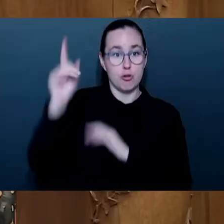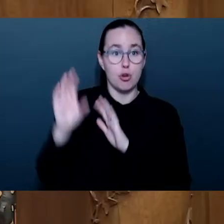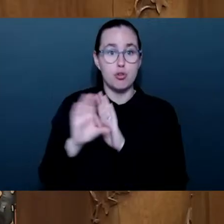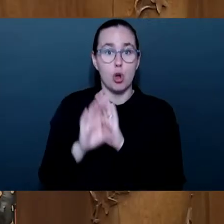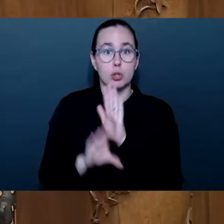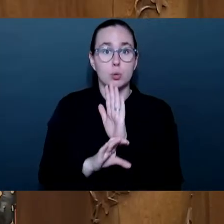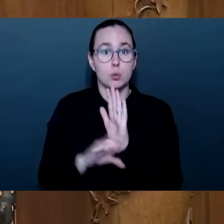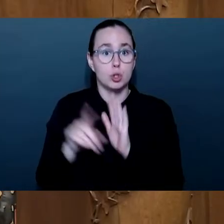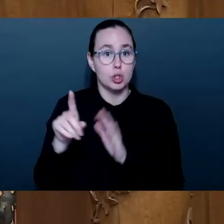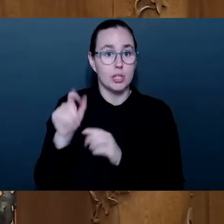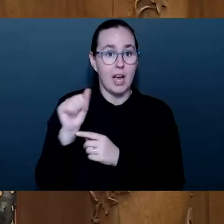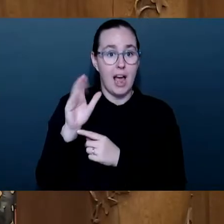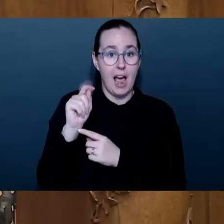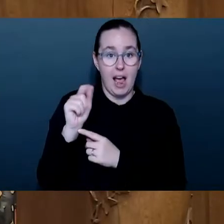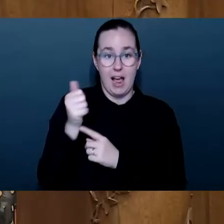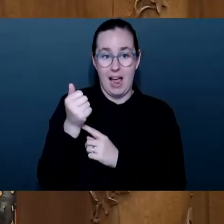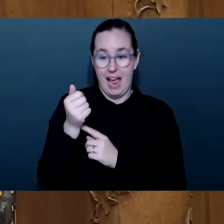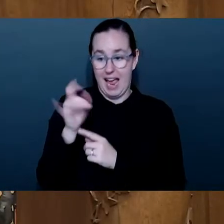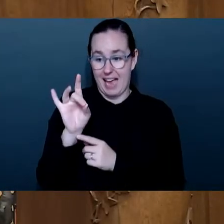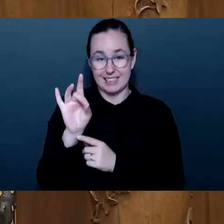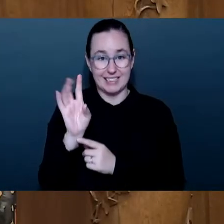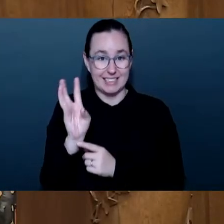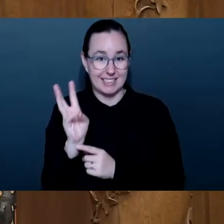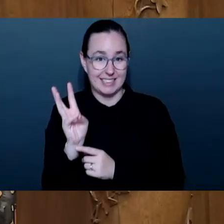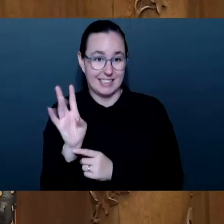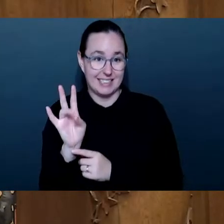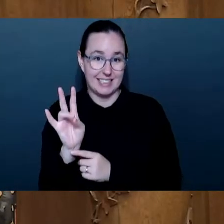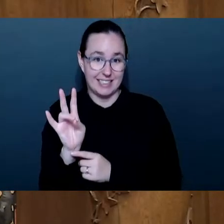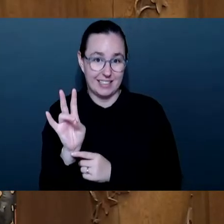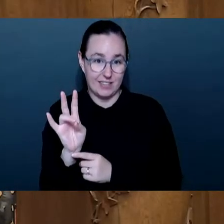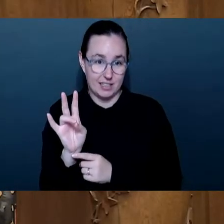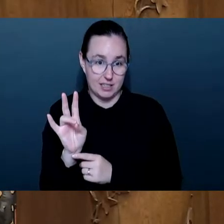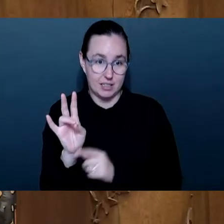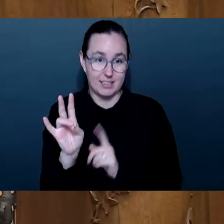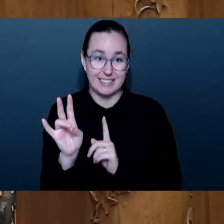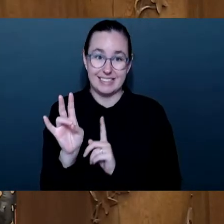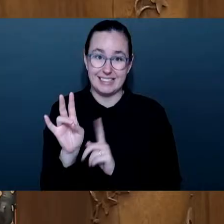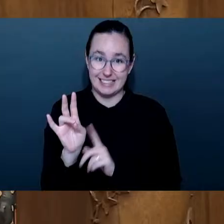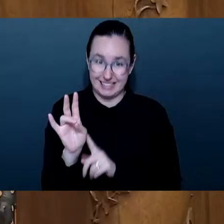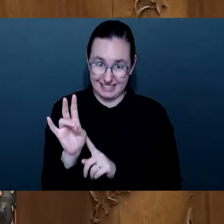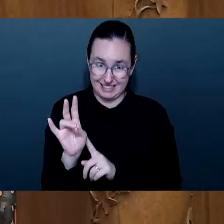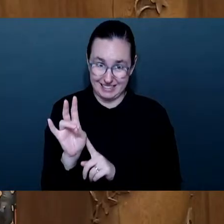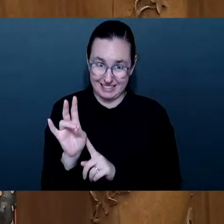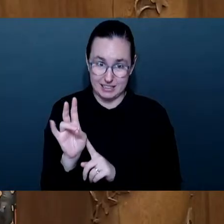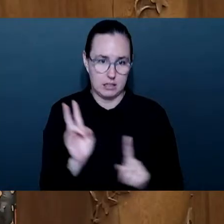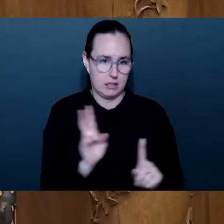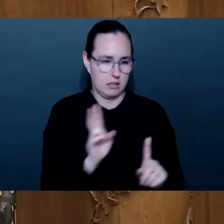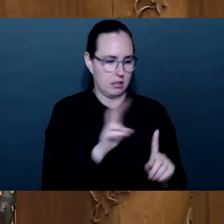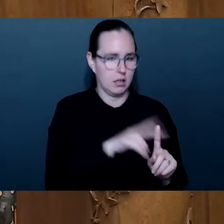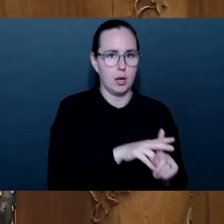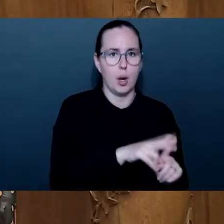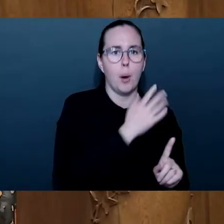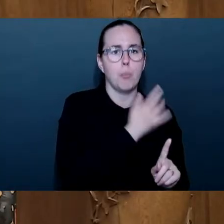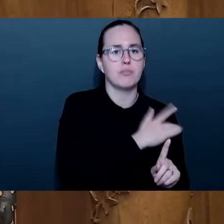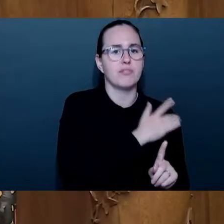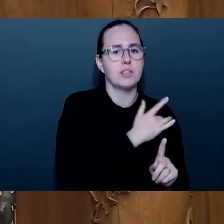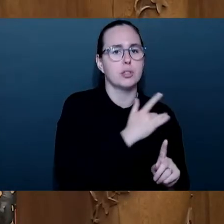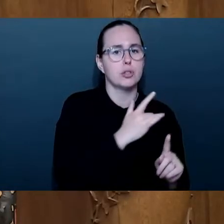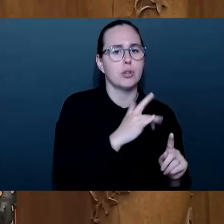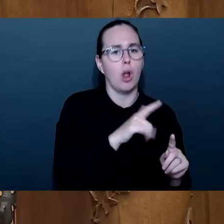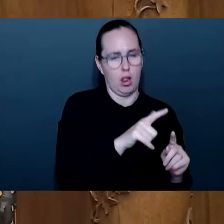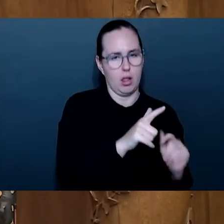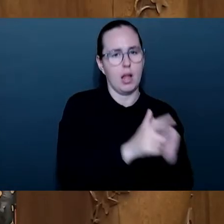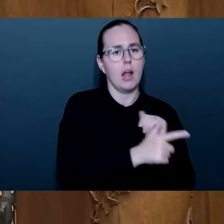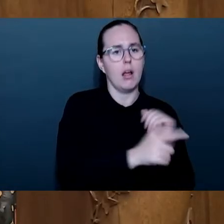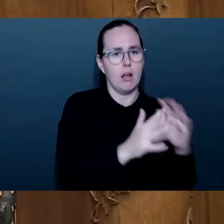with application to the provincial legislative assemblies, which are also prescribed in Section 47 of the Provincial